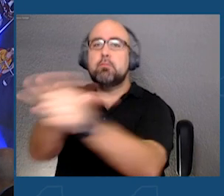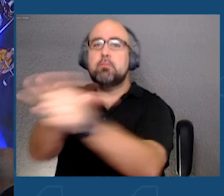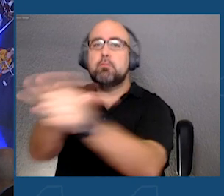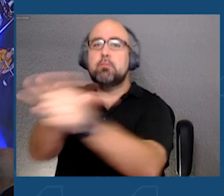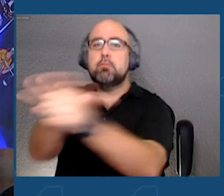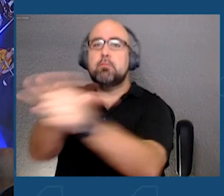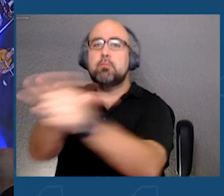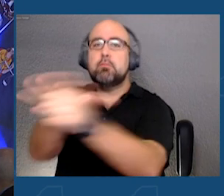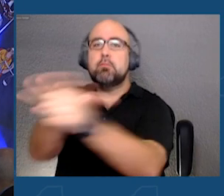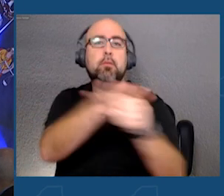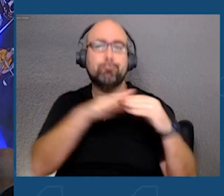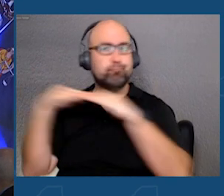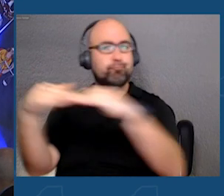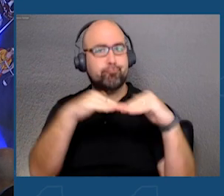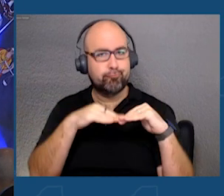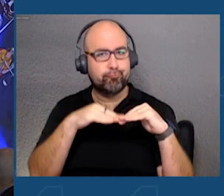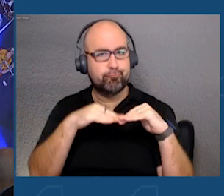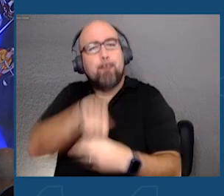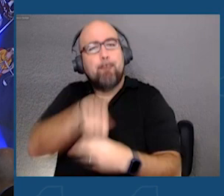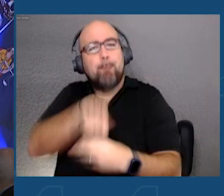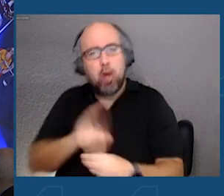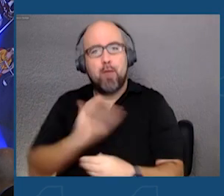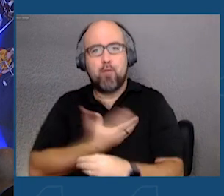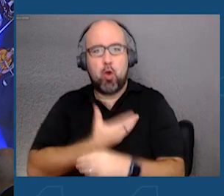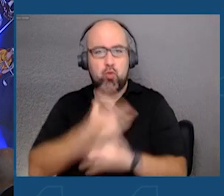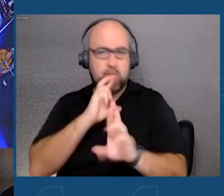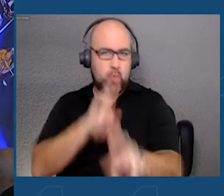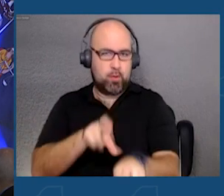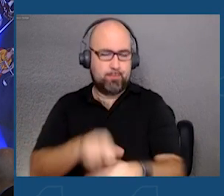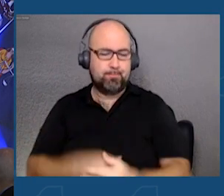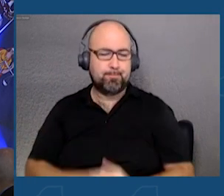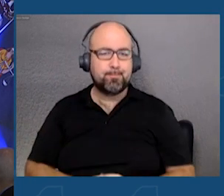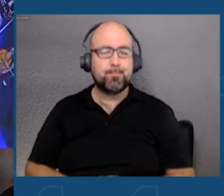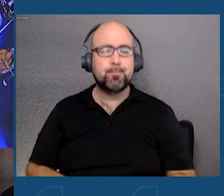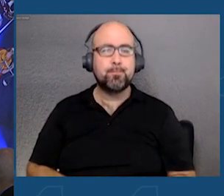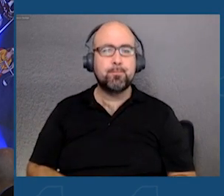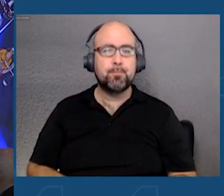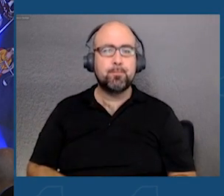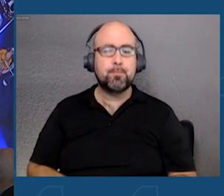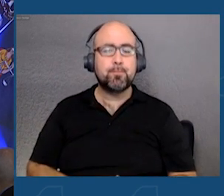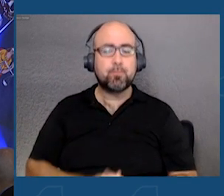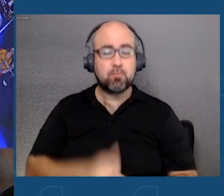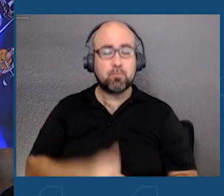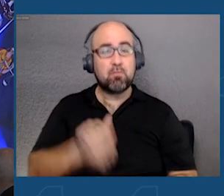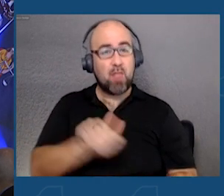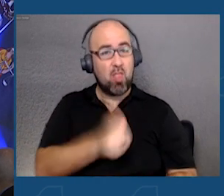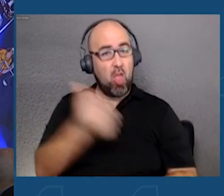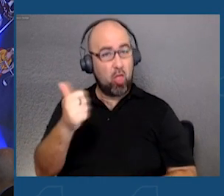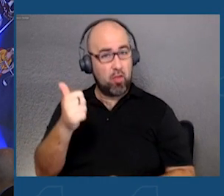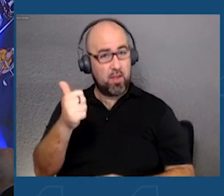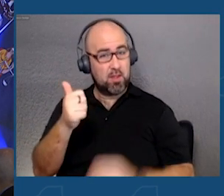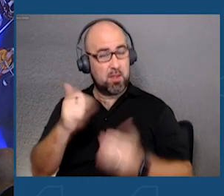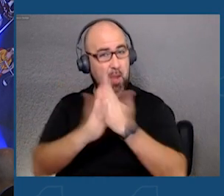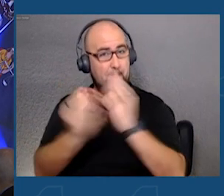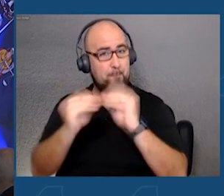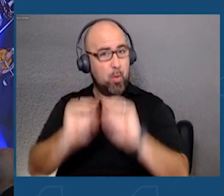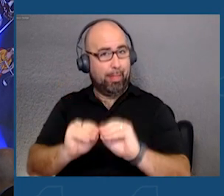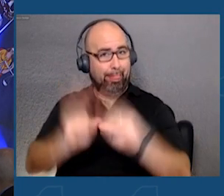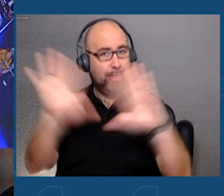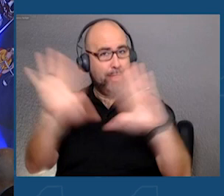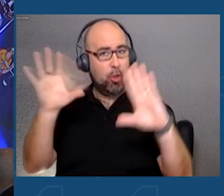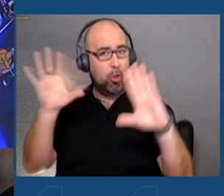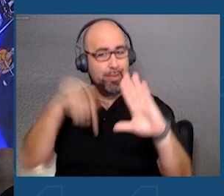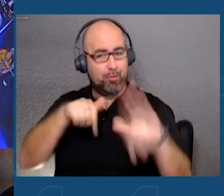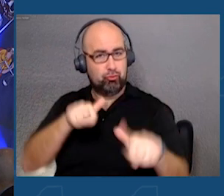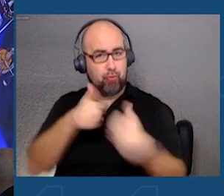report. The other thing that becomes very clearly when you think about these challenges, our charge, of course, was around the city's